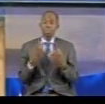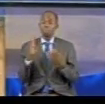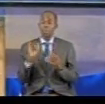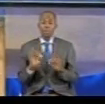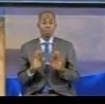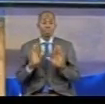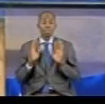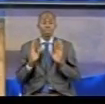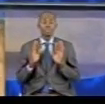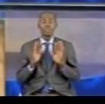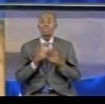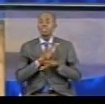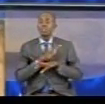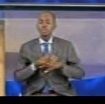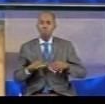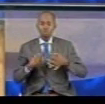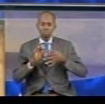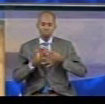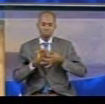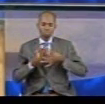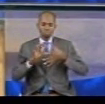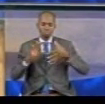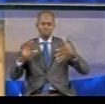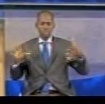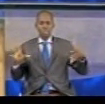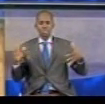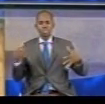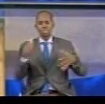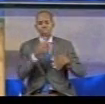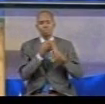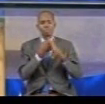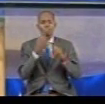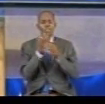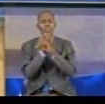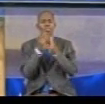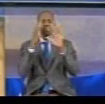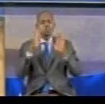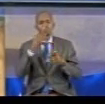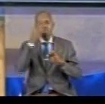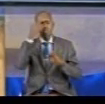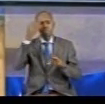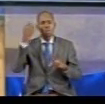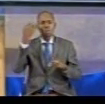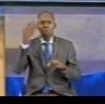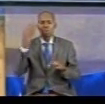Don't detach yourself from the Savior because of fear.